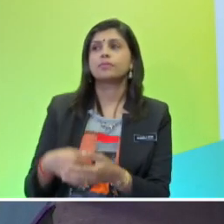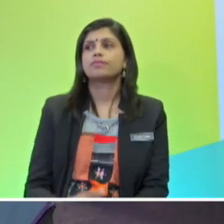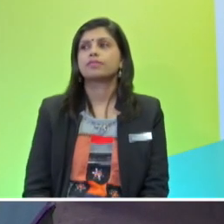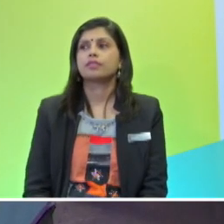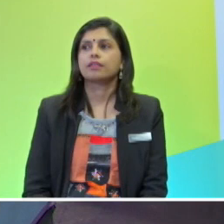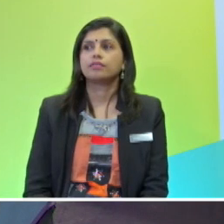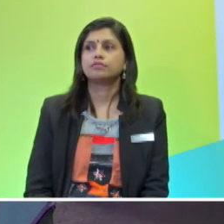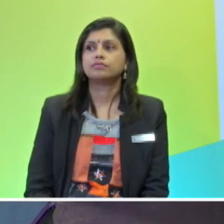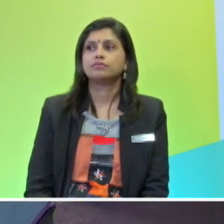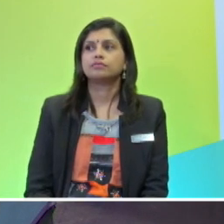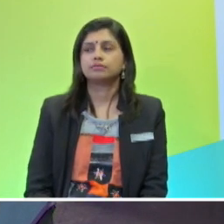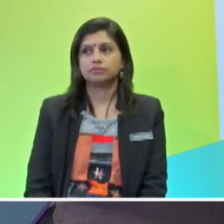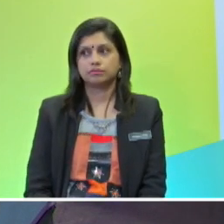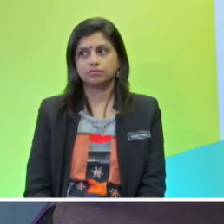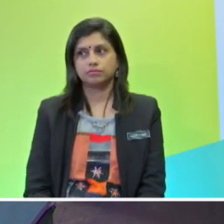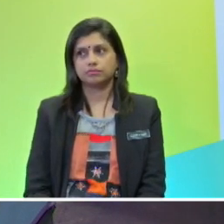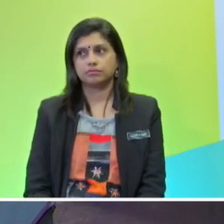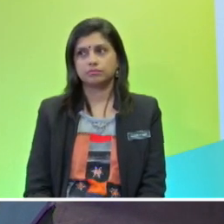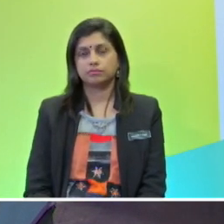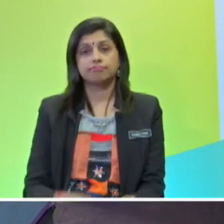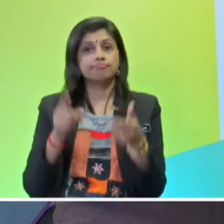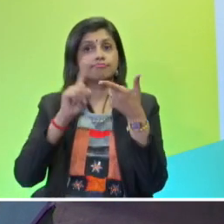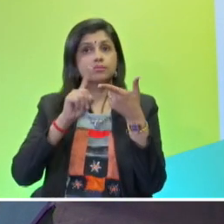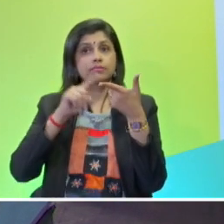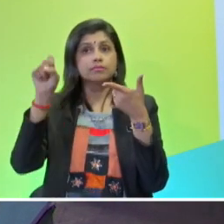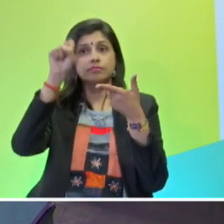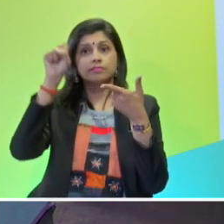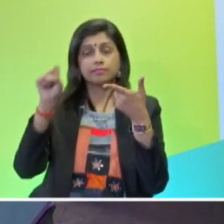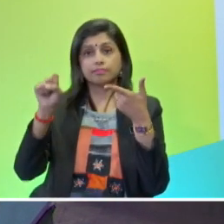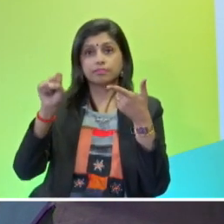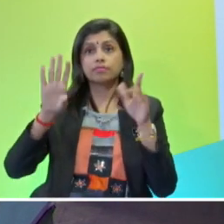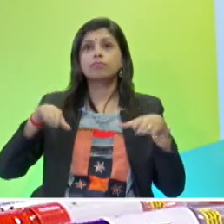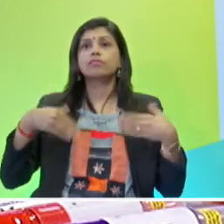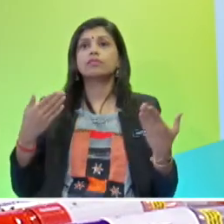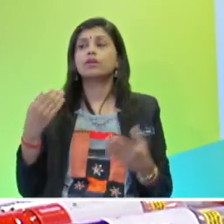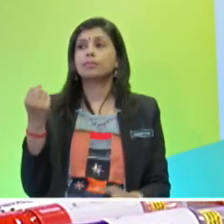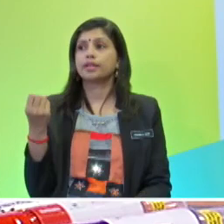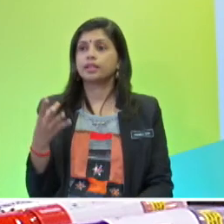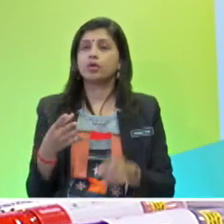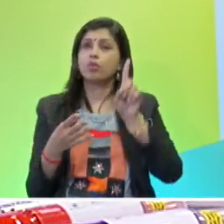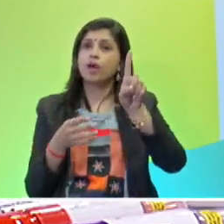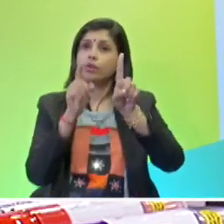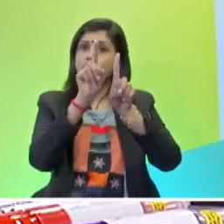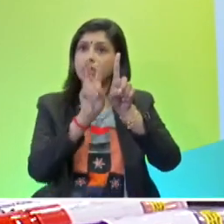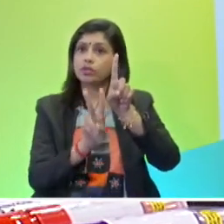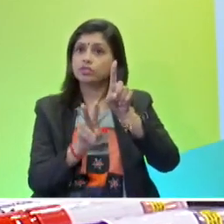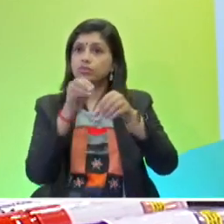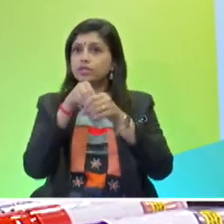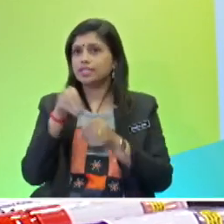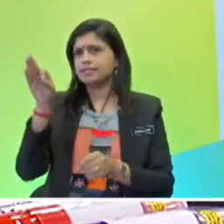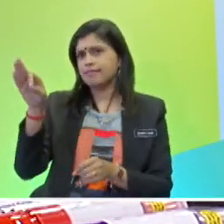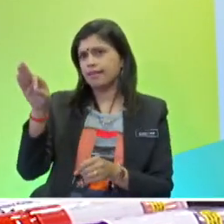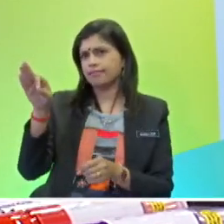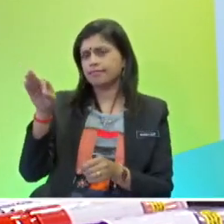now, which is the second question you want to try? Second question will be this one. How many 1.5 in 9? So I yeah. think similar